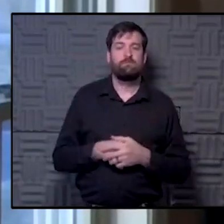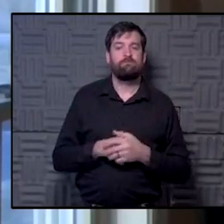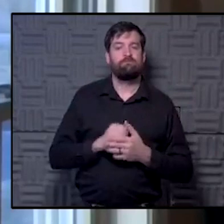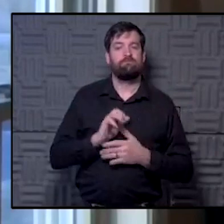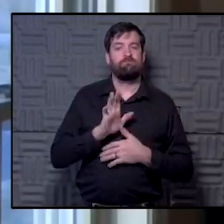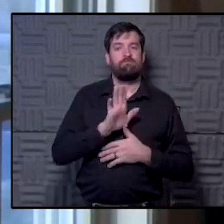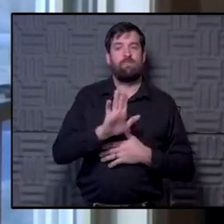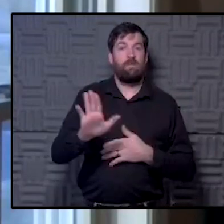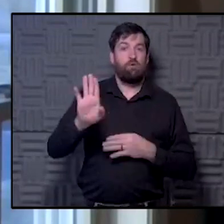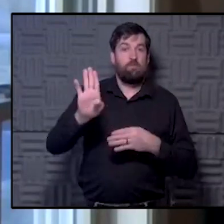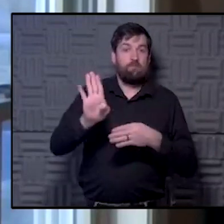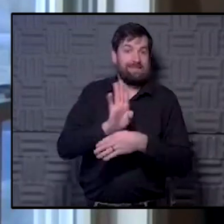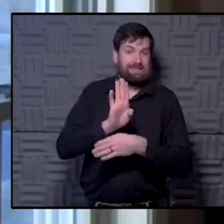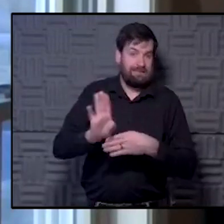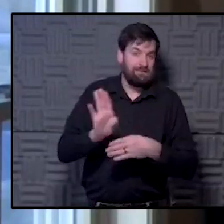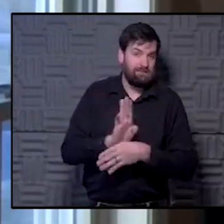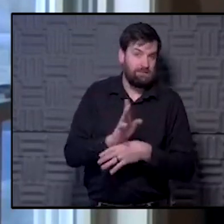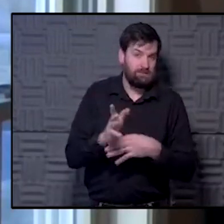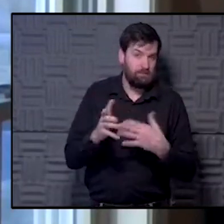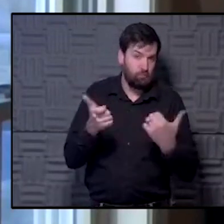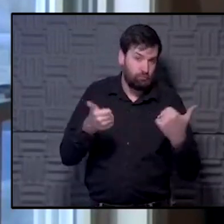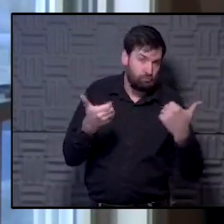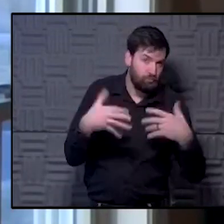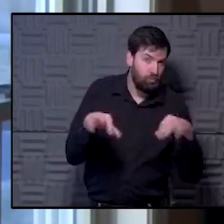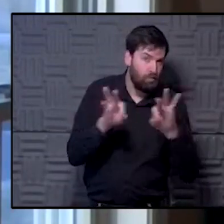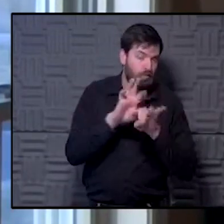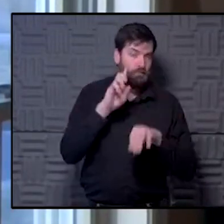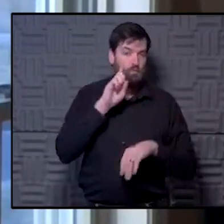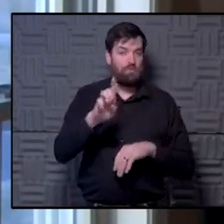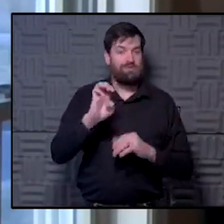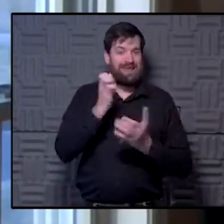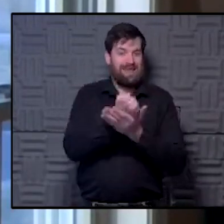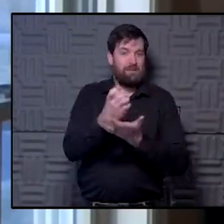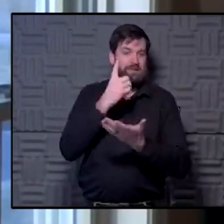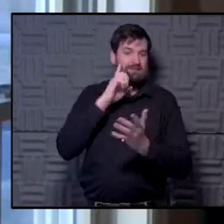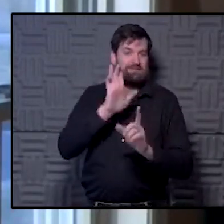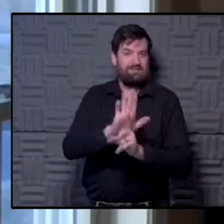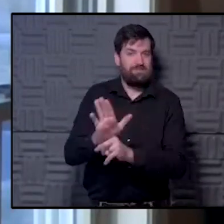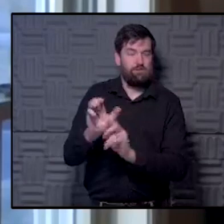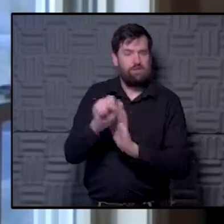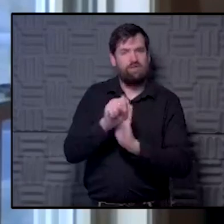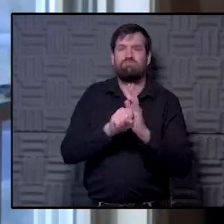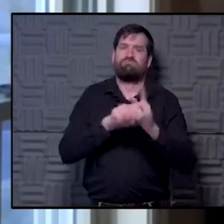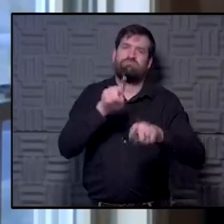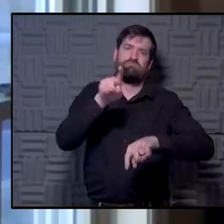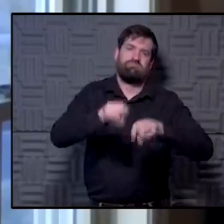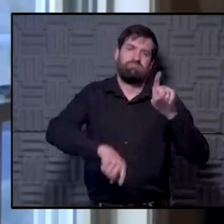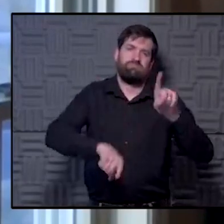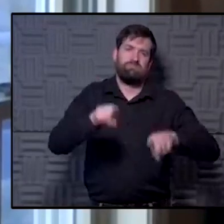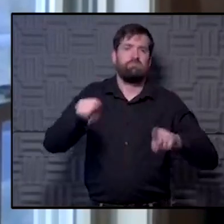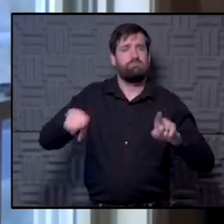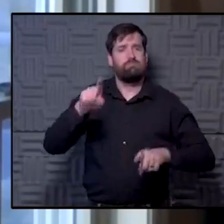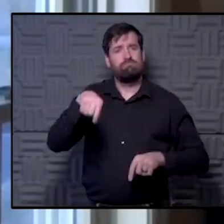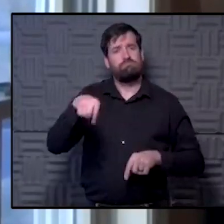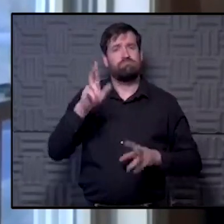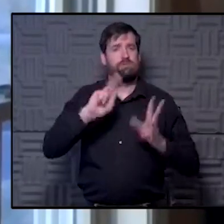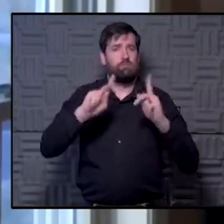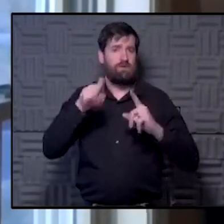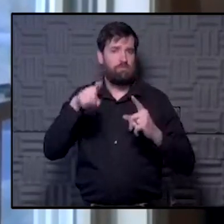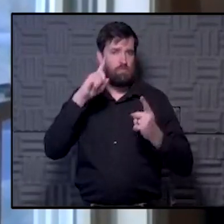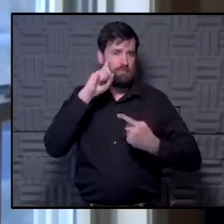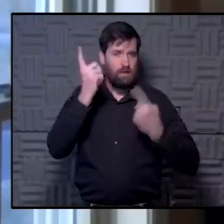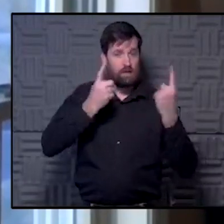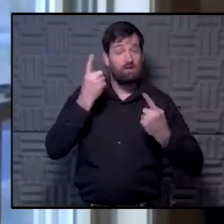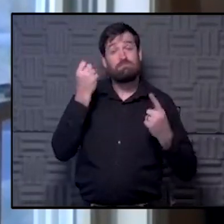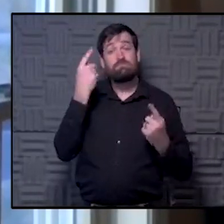their industries that are important to the economics of their state. So all of those things are just different things that people have to think about, and they aren't the same